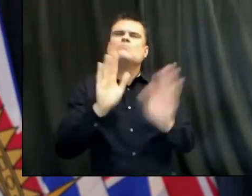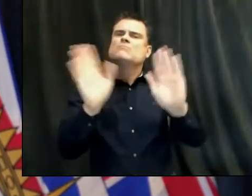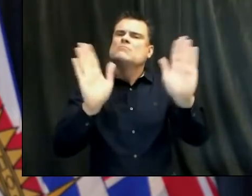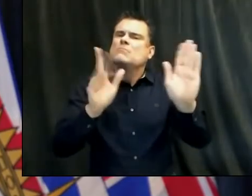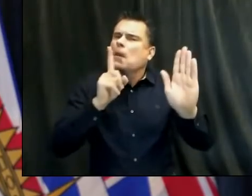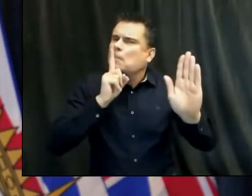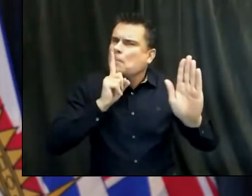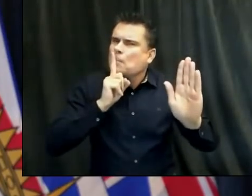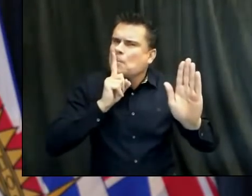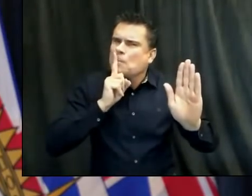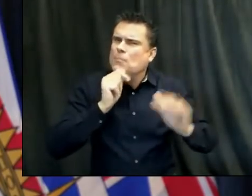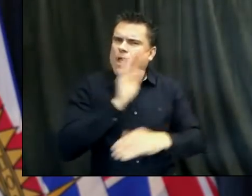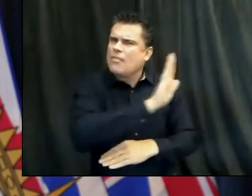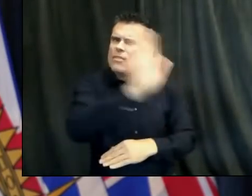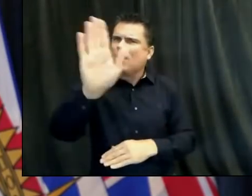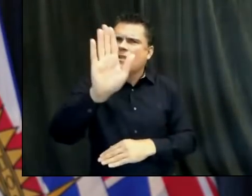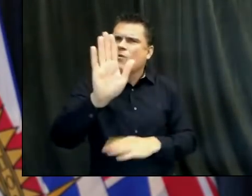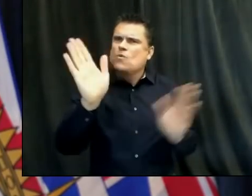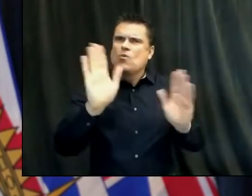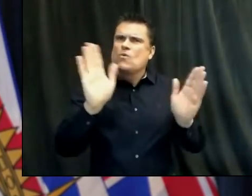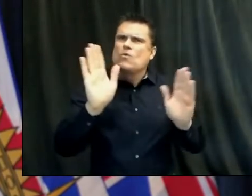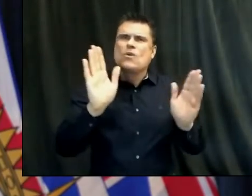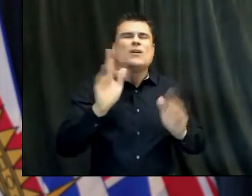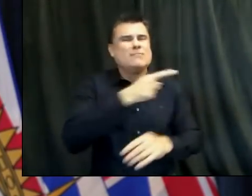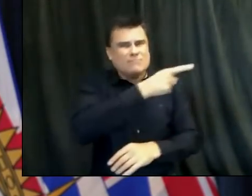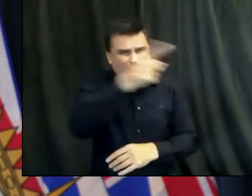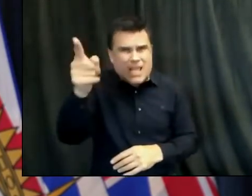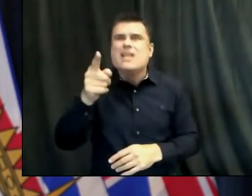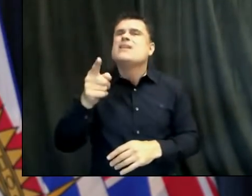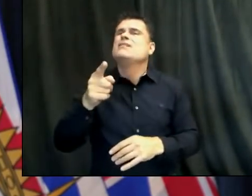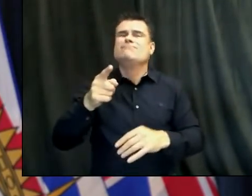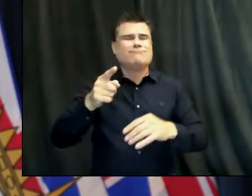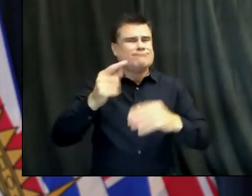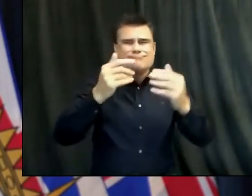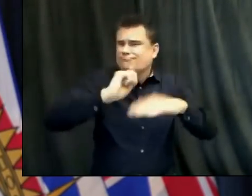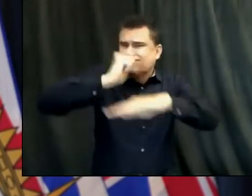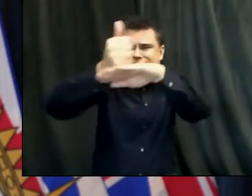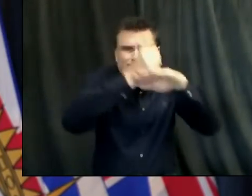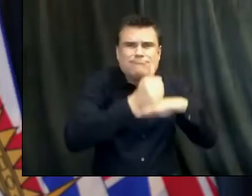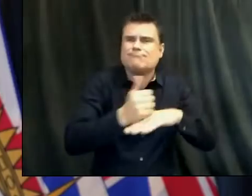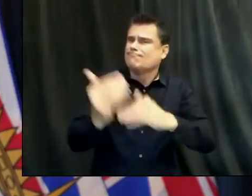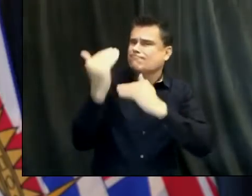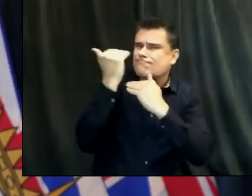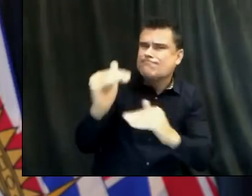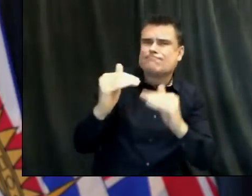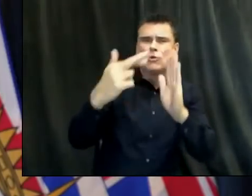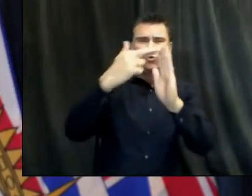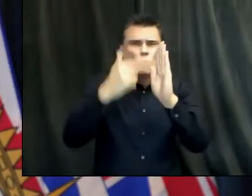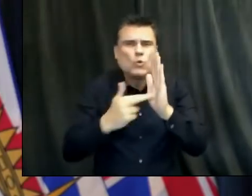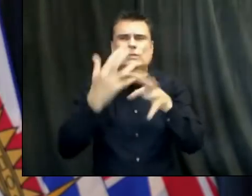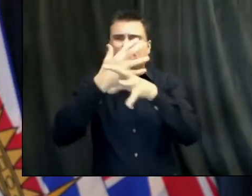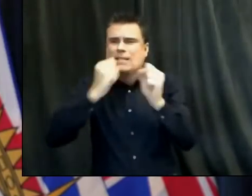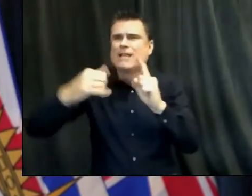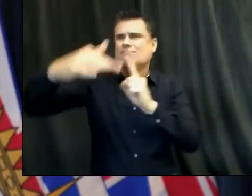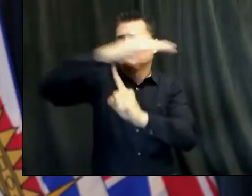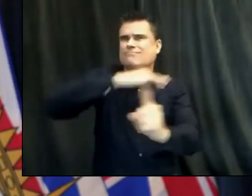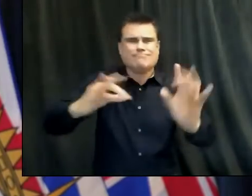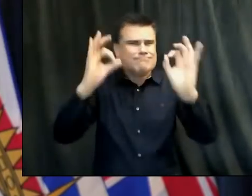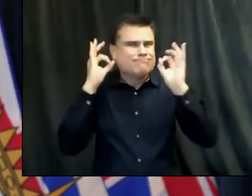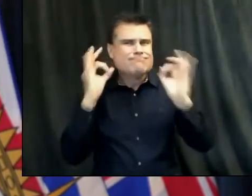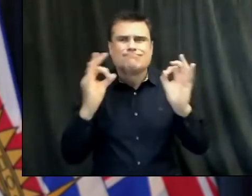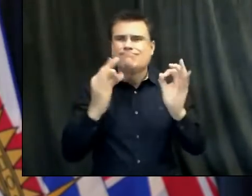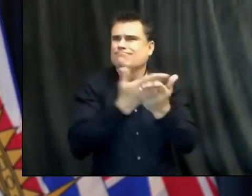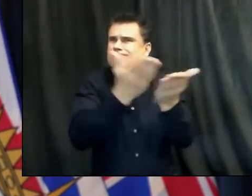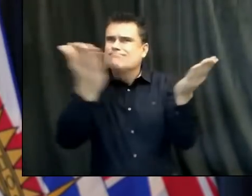had limited numbers of people coming for services. But despite that, we have seen